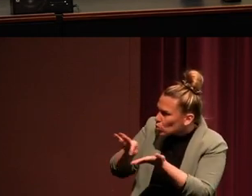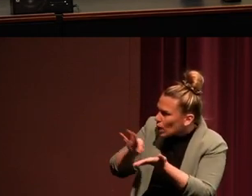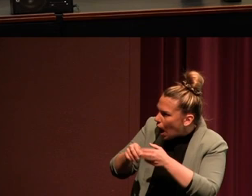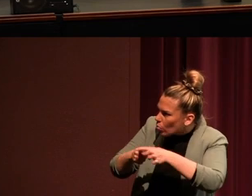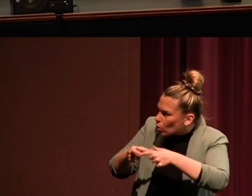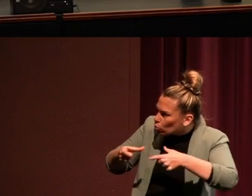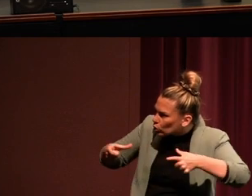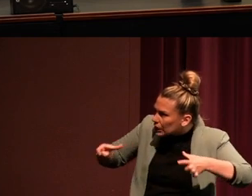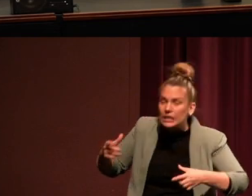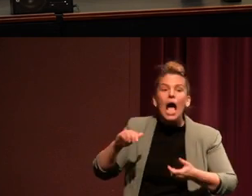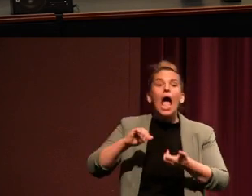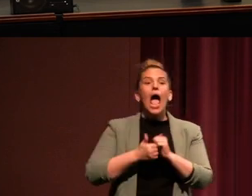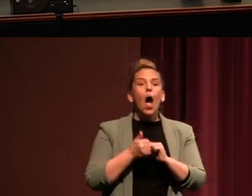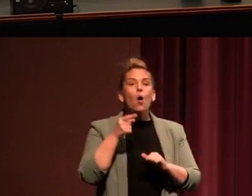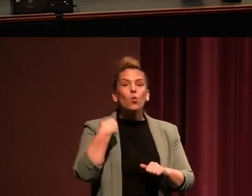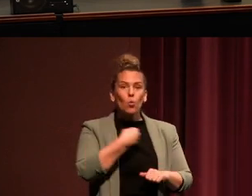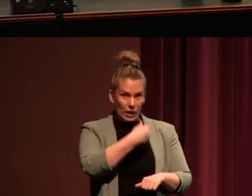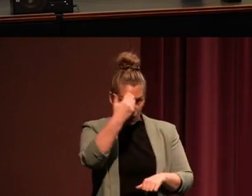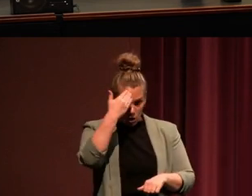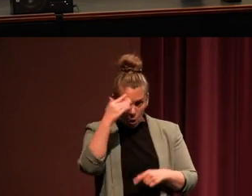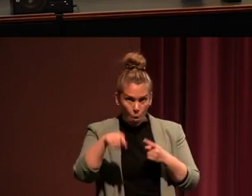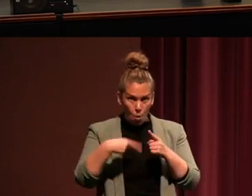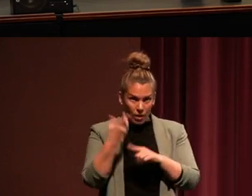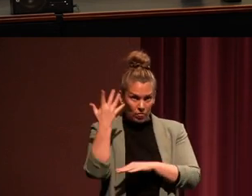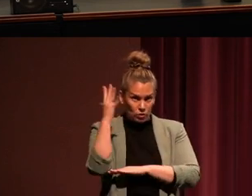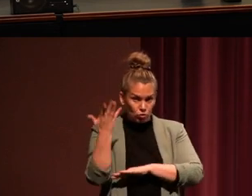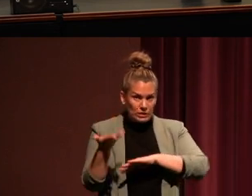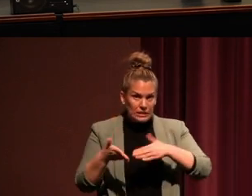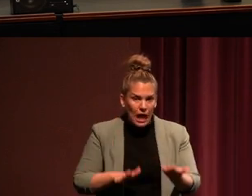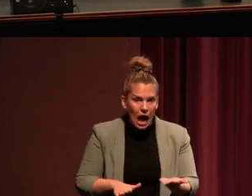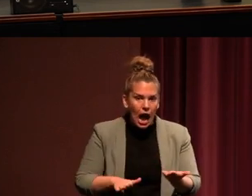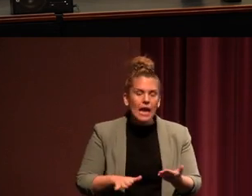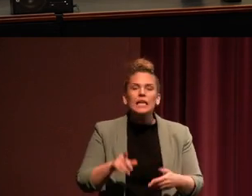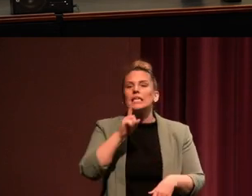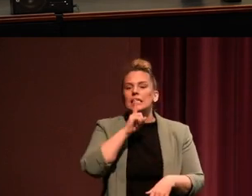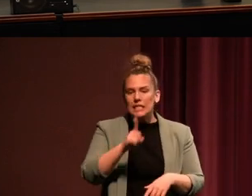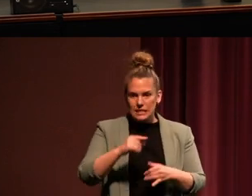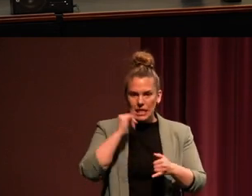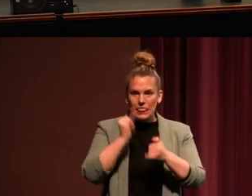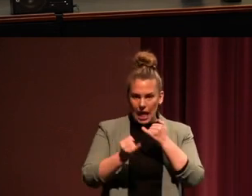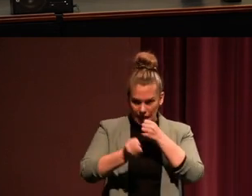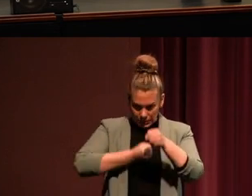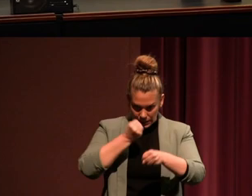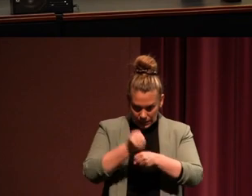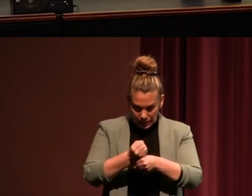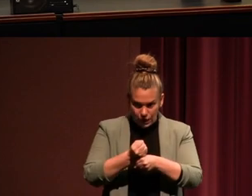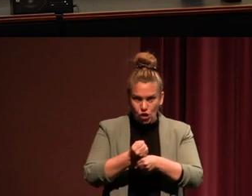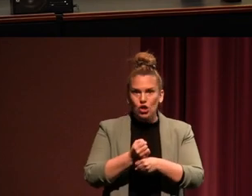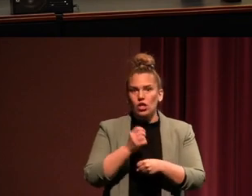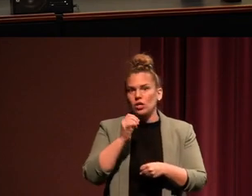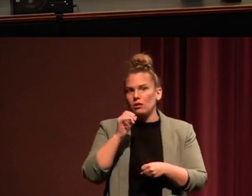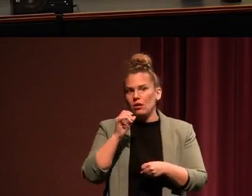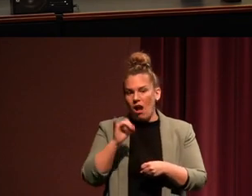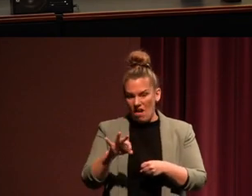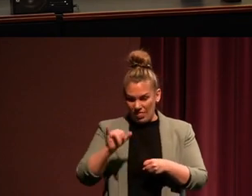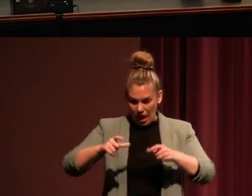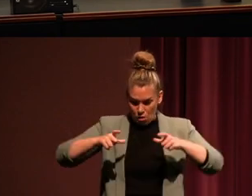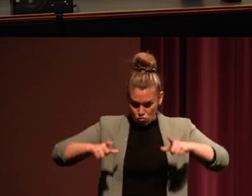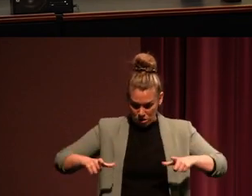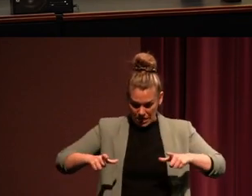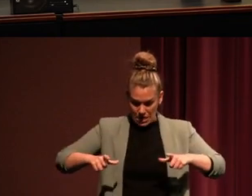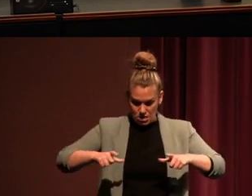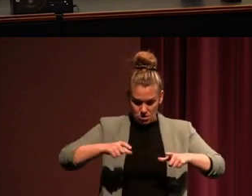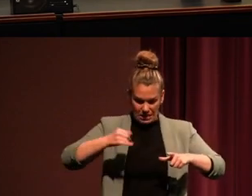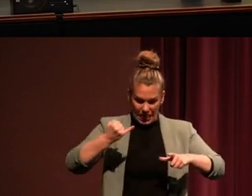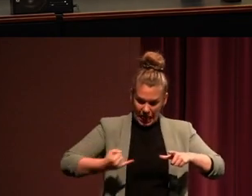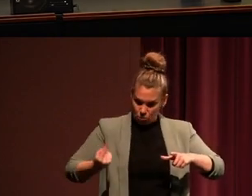How do we know when a tree died? The last year of radial growth present on the sample is sometimes the day that it died, but not always,